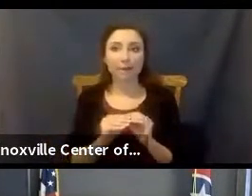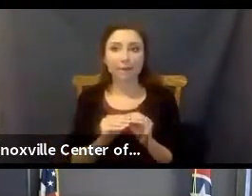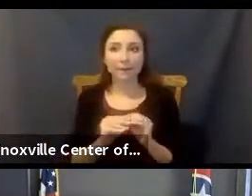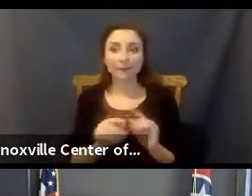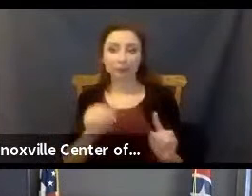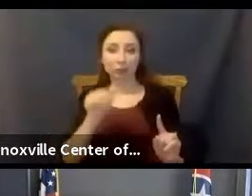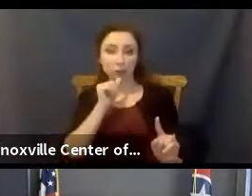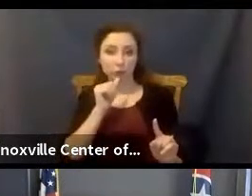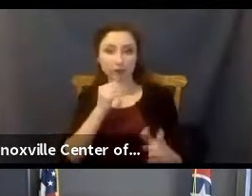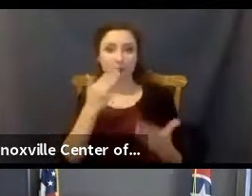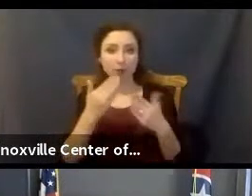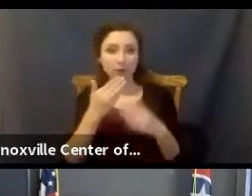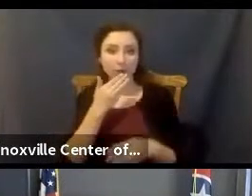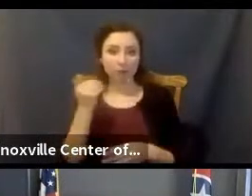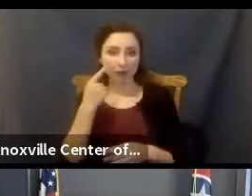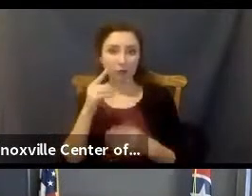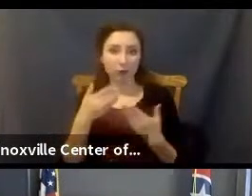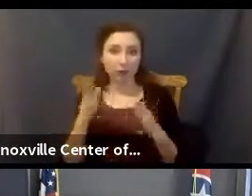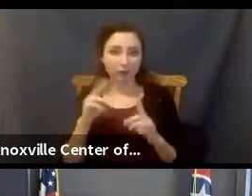better from a public health perspective.